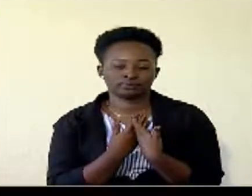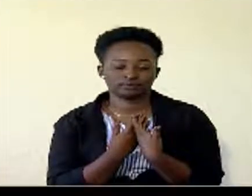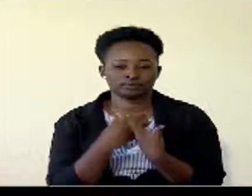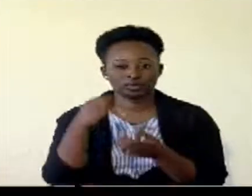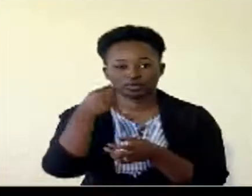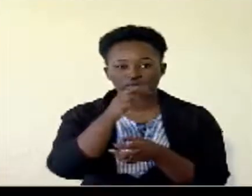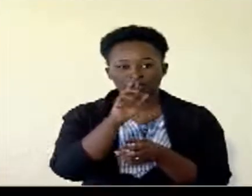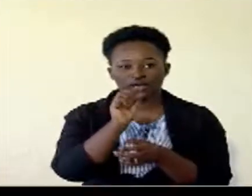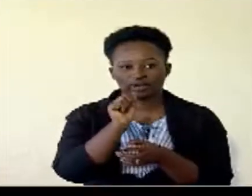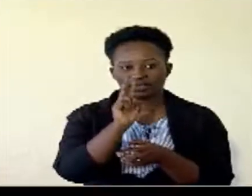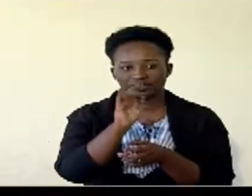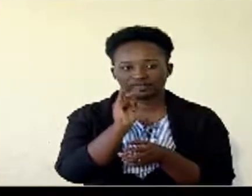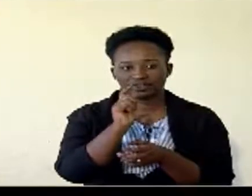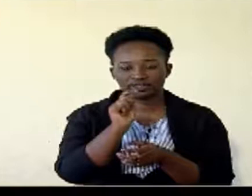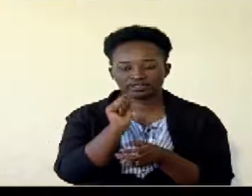gravitation